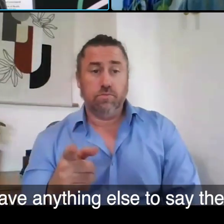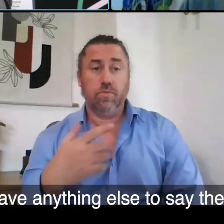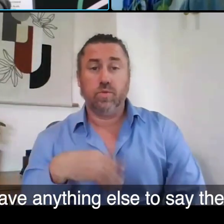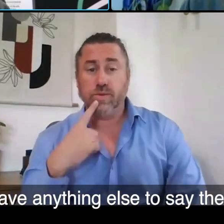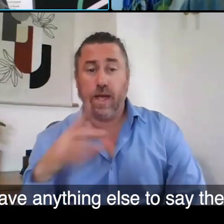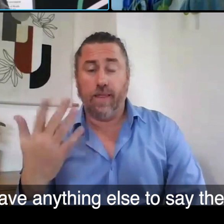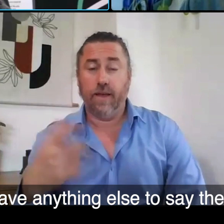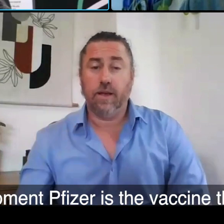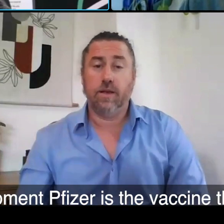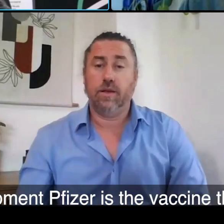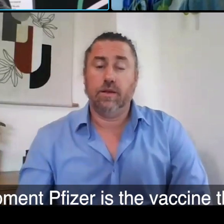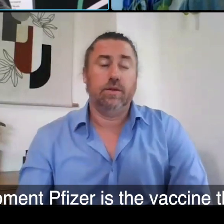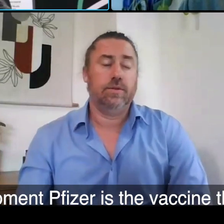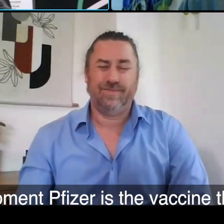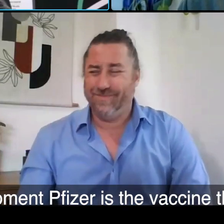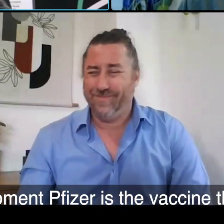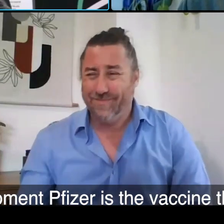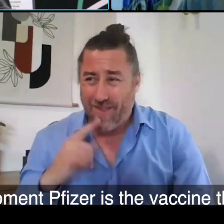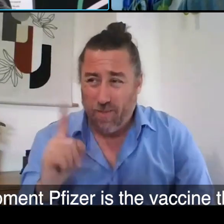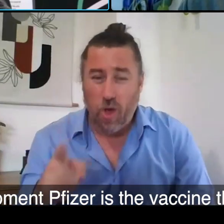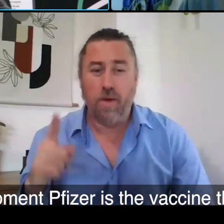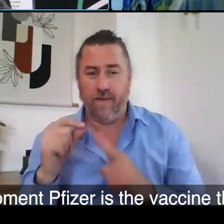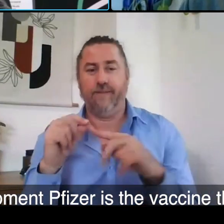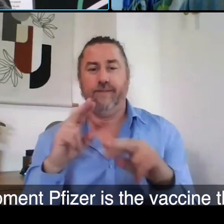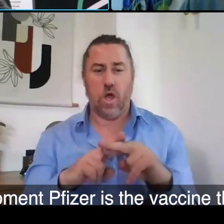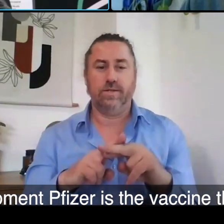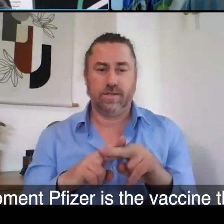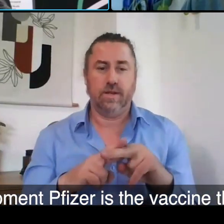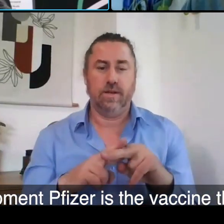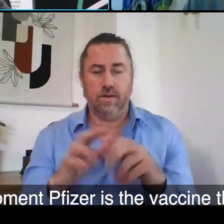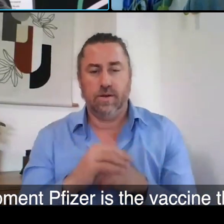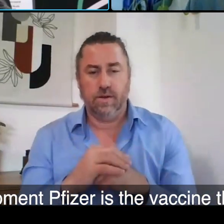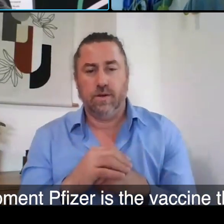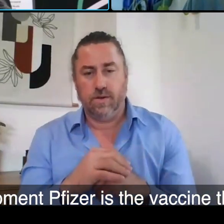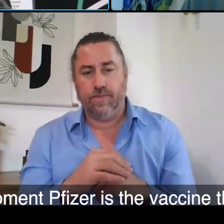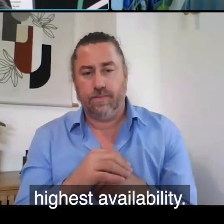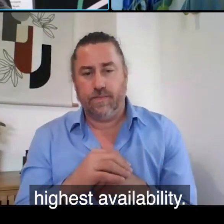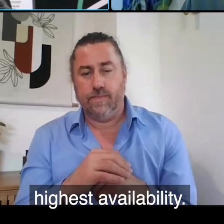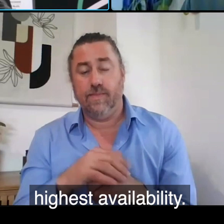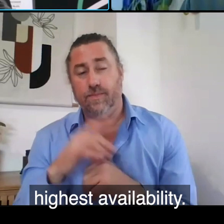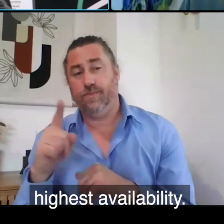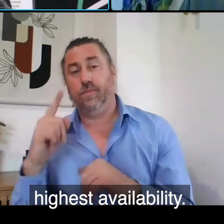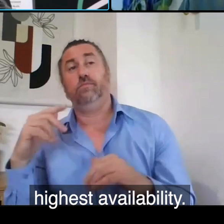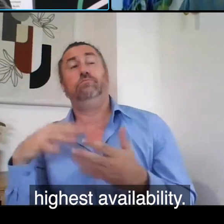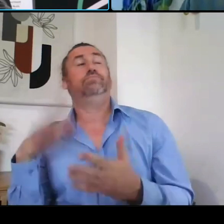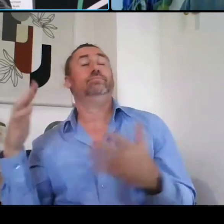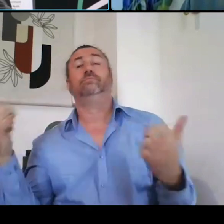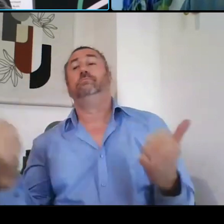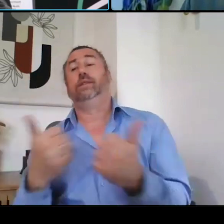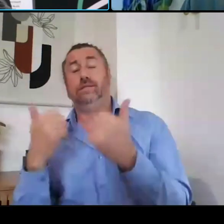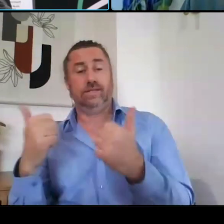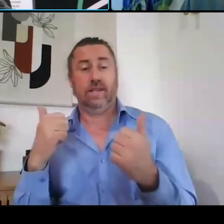Kerry? At the moment, it's Pfizer is the vaccine that is in the highest availability,